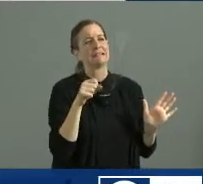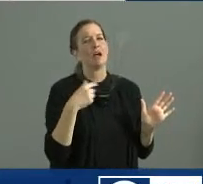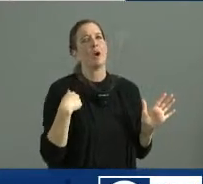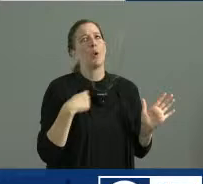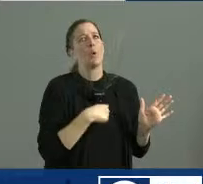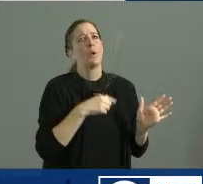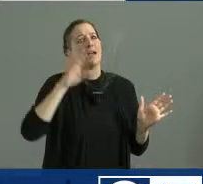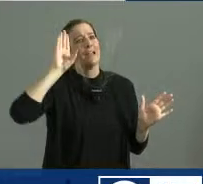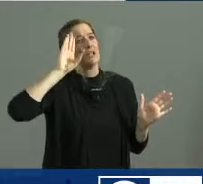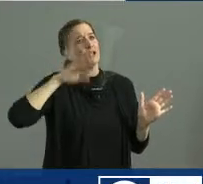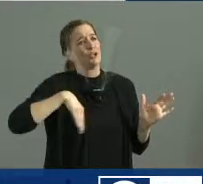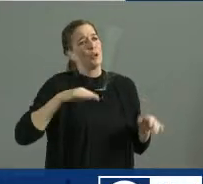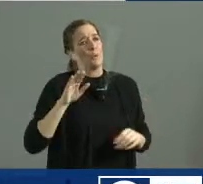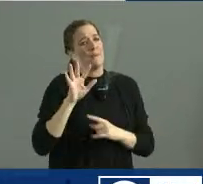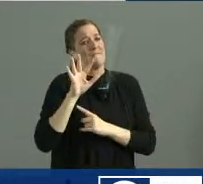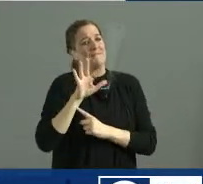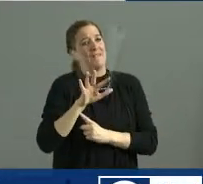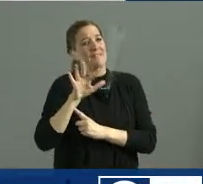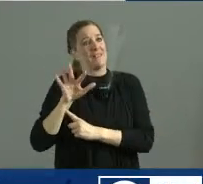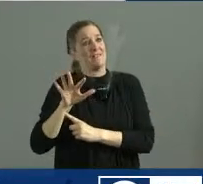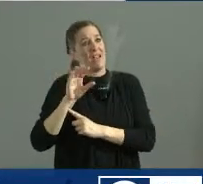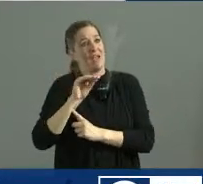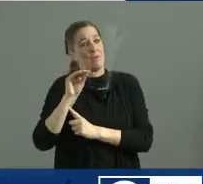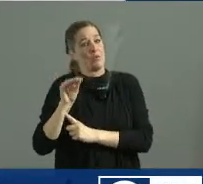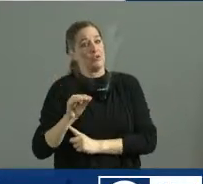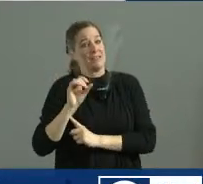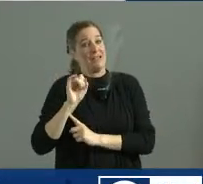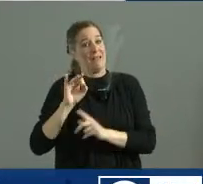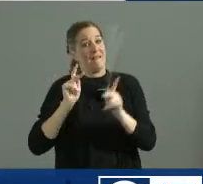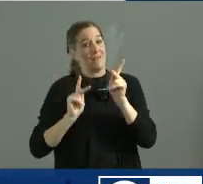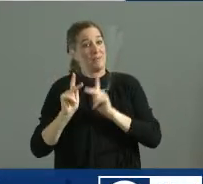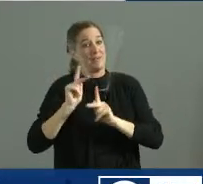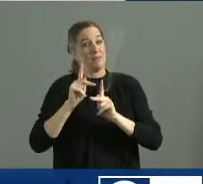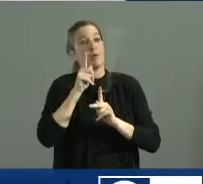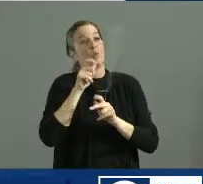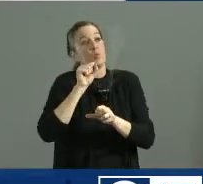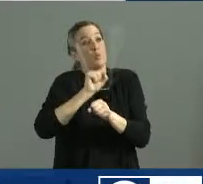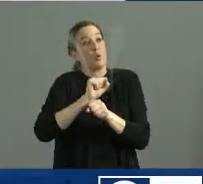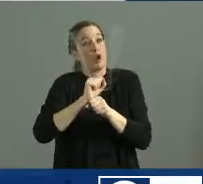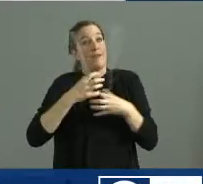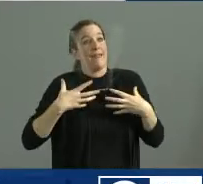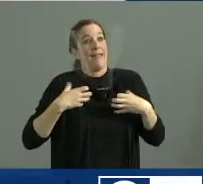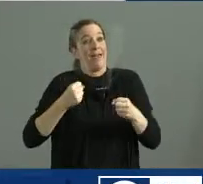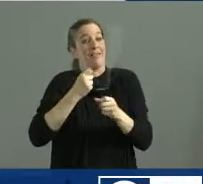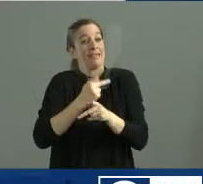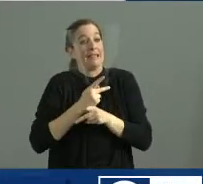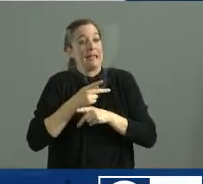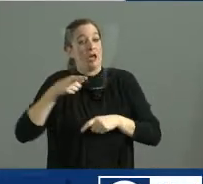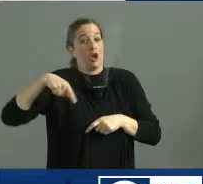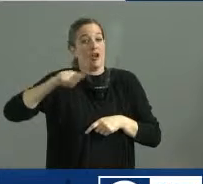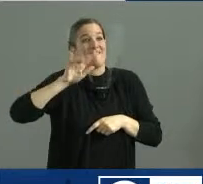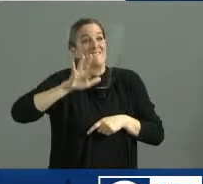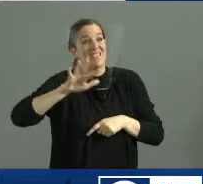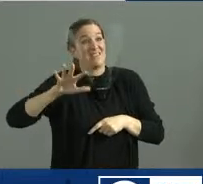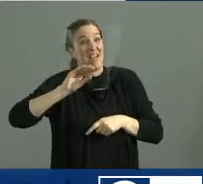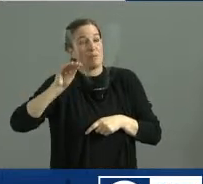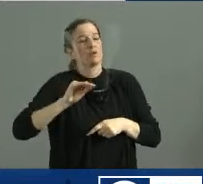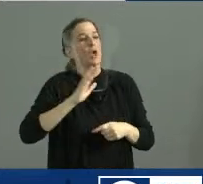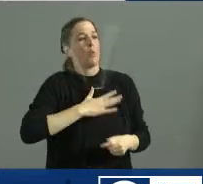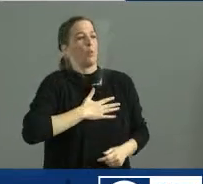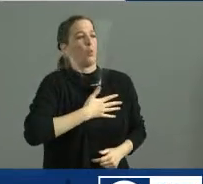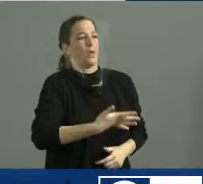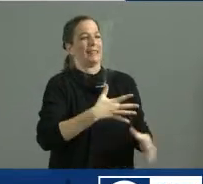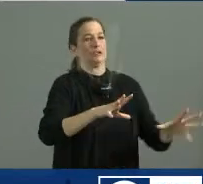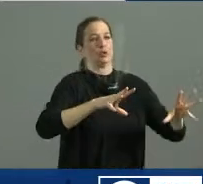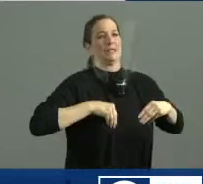55% of the people, even before the data, in our healthcare worker population were willing to accept the vaccination. I know I've heard from some